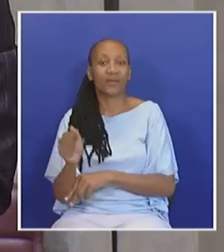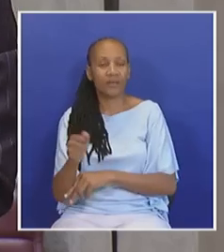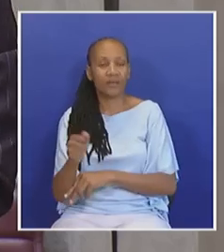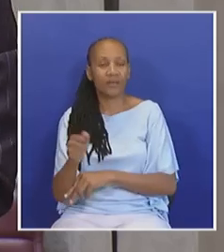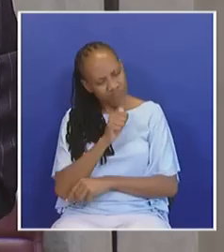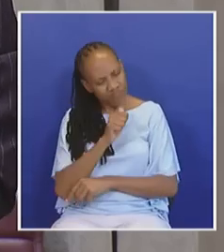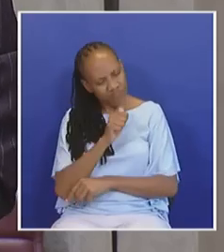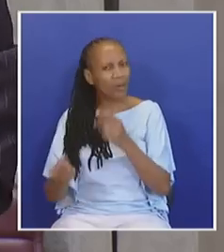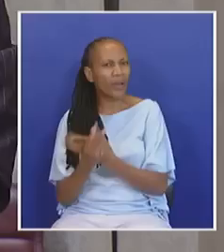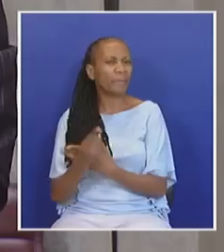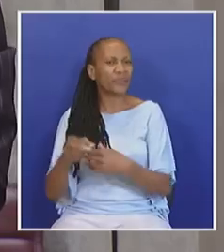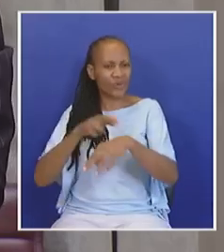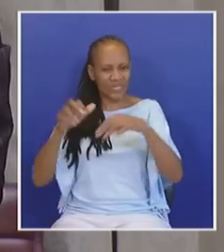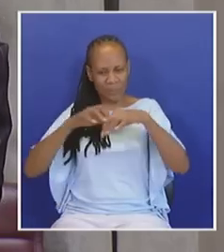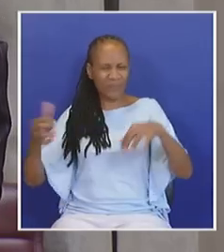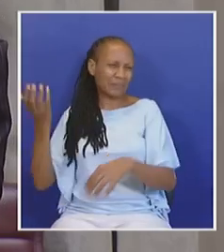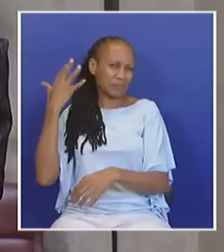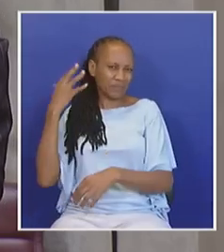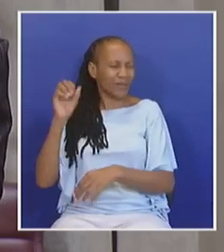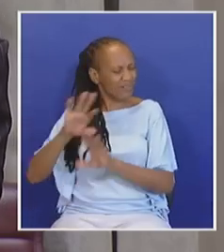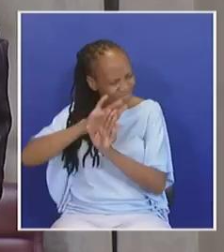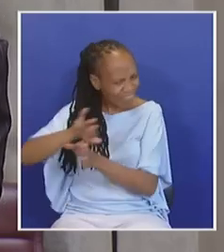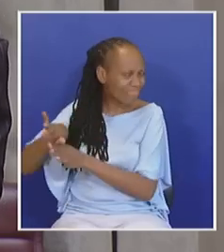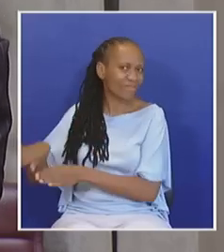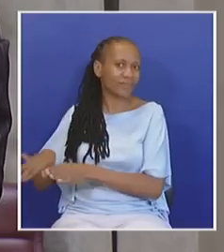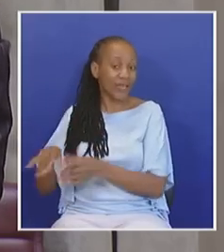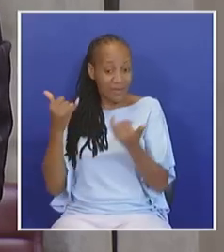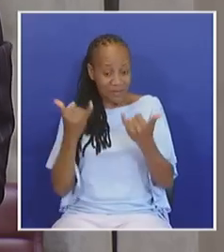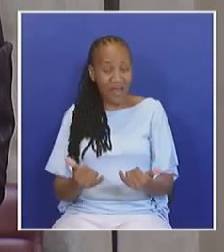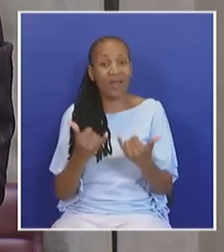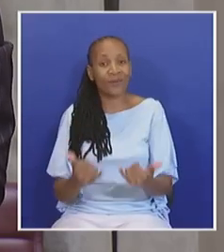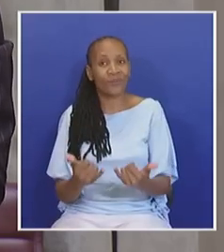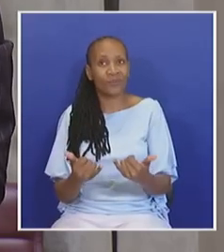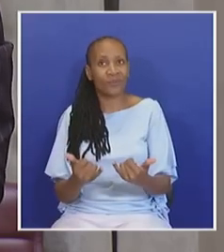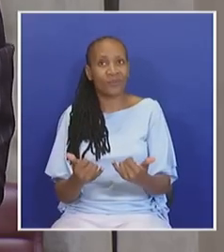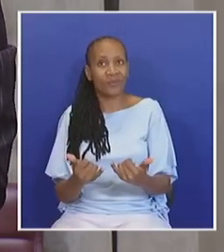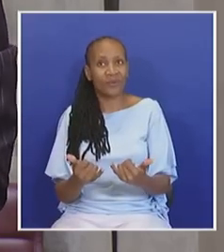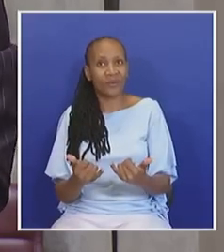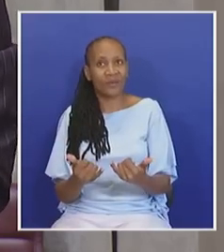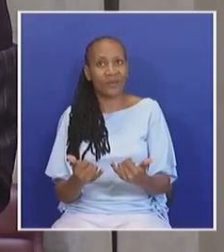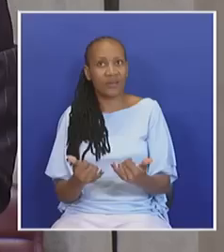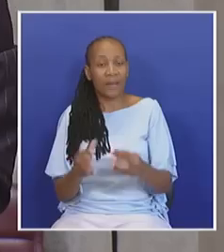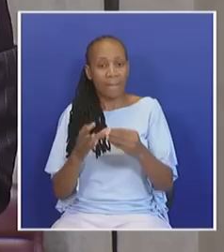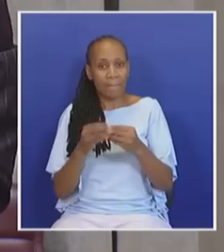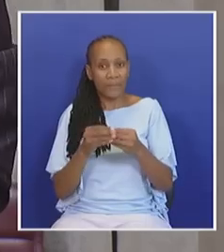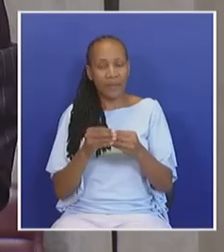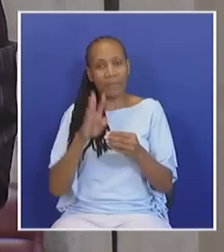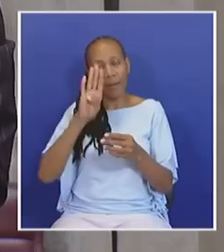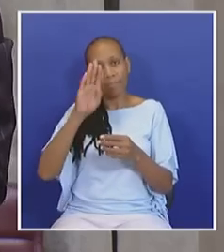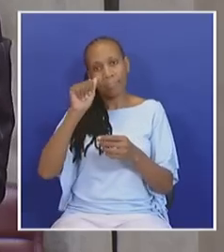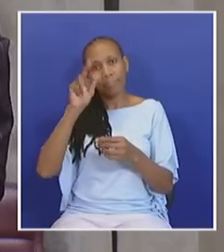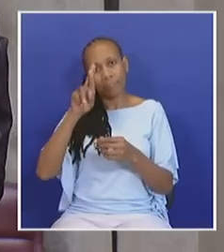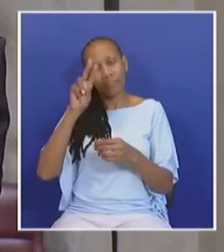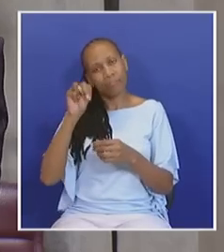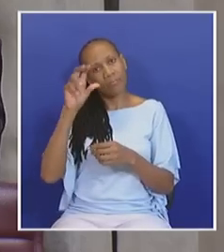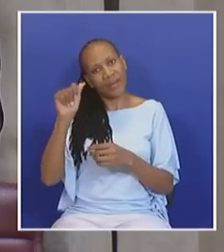racism has, however, remained pertinent in our society. Accordingly, what Penny Sparrow, Honorable Diane Kohler-Barnett, and fellow